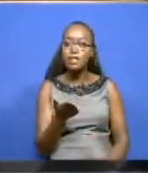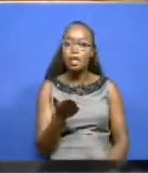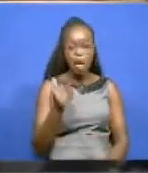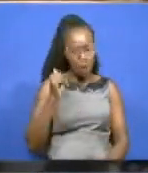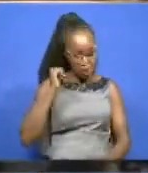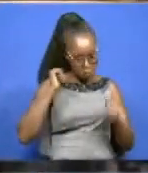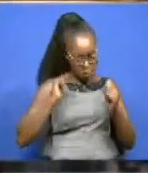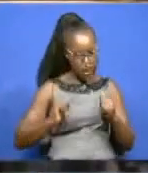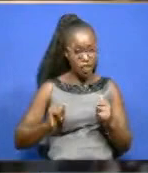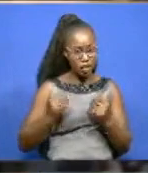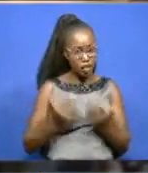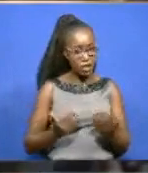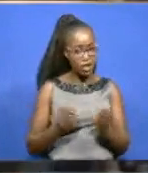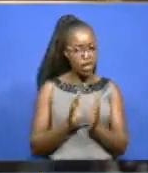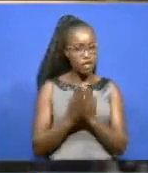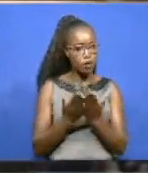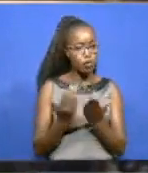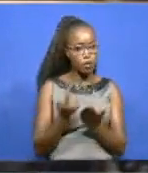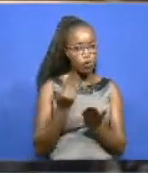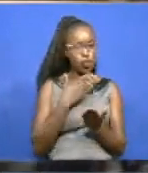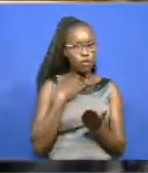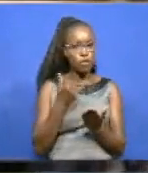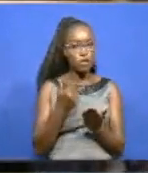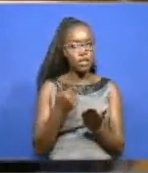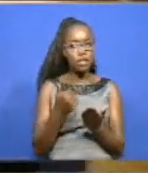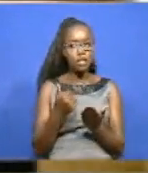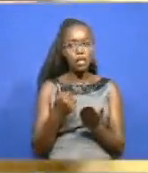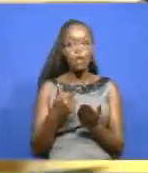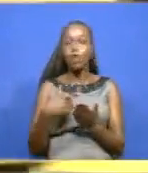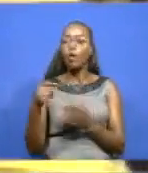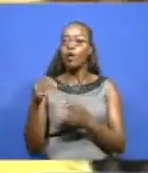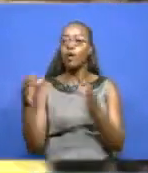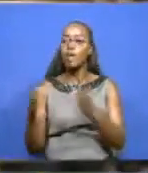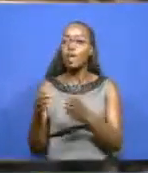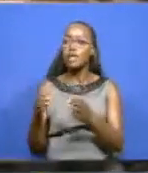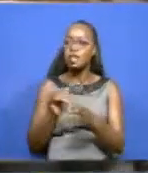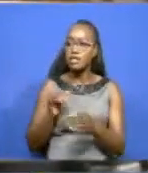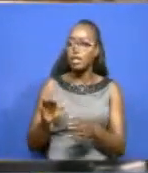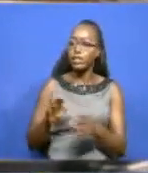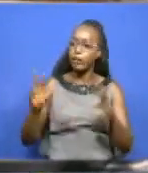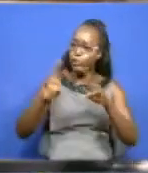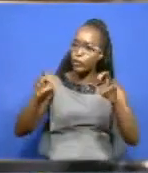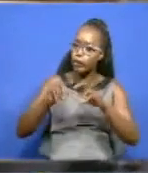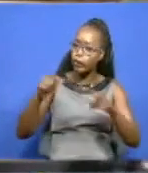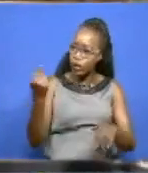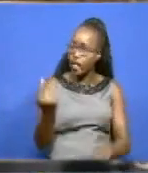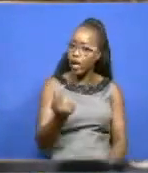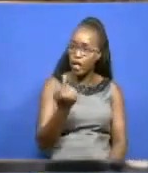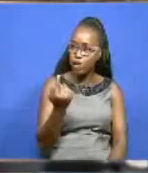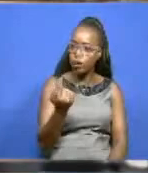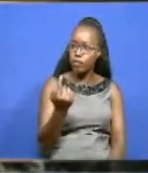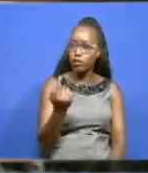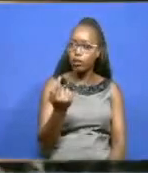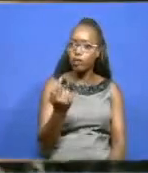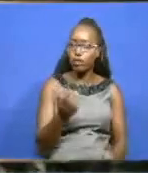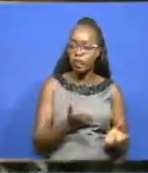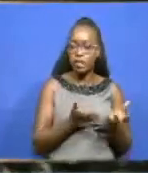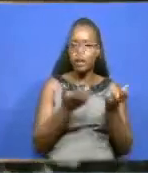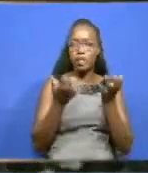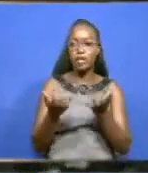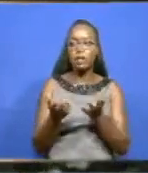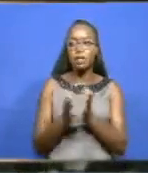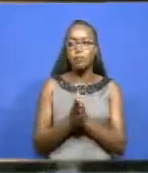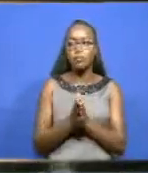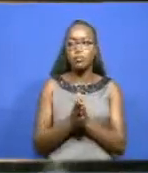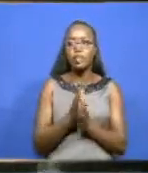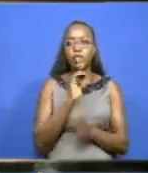za mtoto na vitabu. Akaambiwa aende mpaka kwa darasa ya mtoto wake, ajitafutie vitu zake, abebe. Sio mara ya